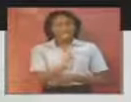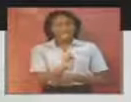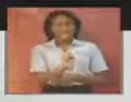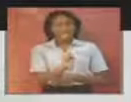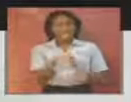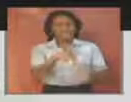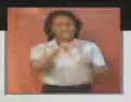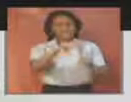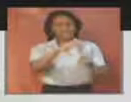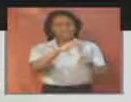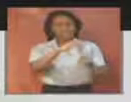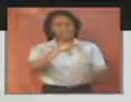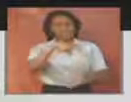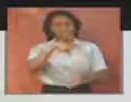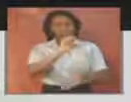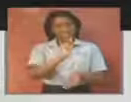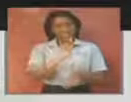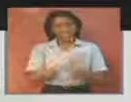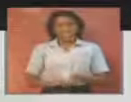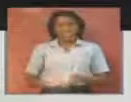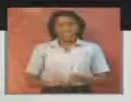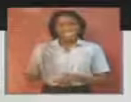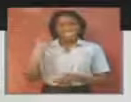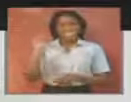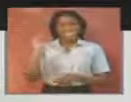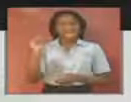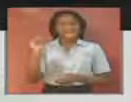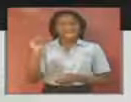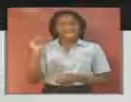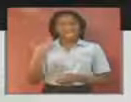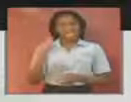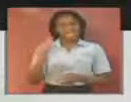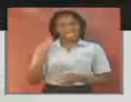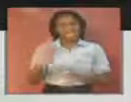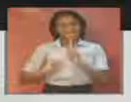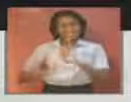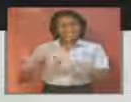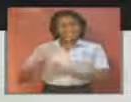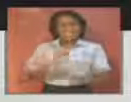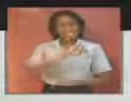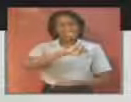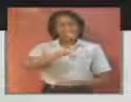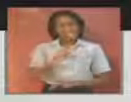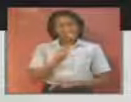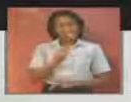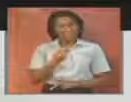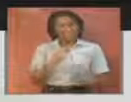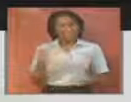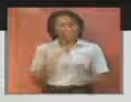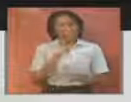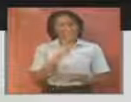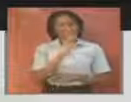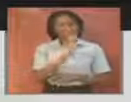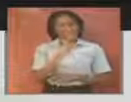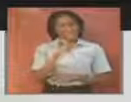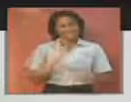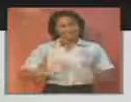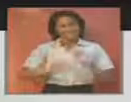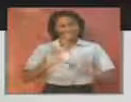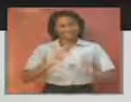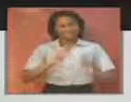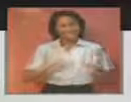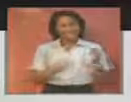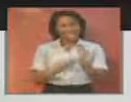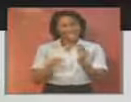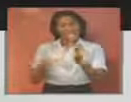persons at that facility at this point, Tacarigua Facility 10 persons, and St. James Medical Center 40. The total number